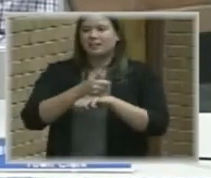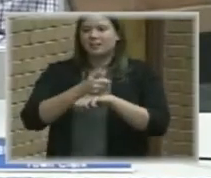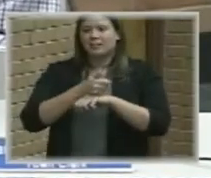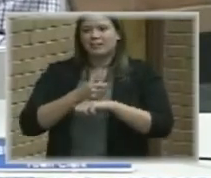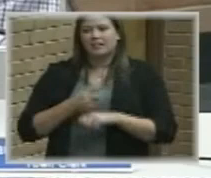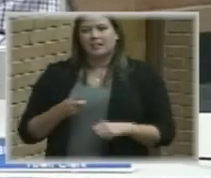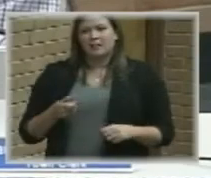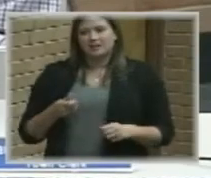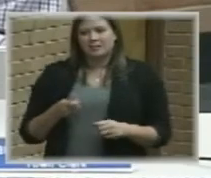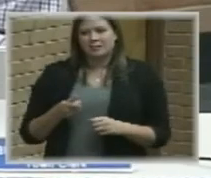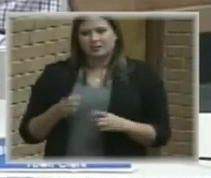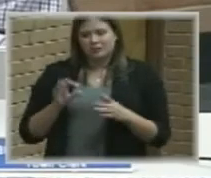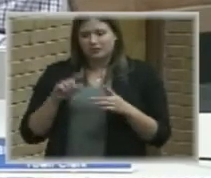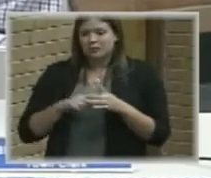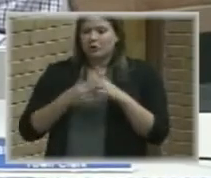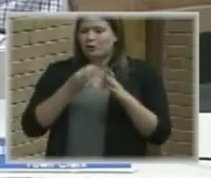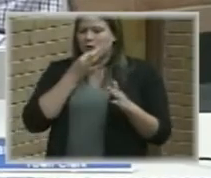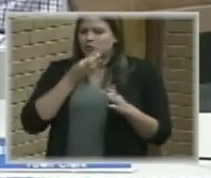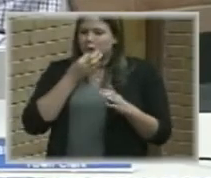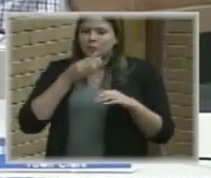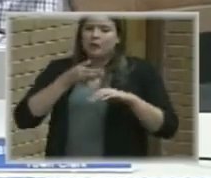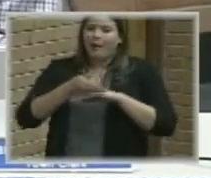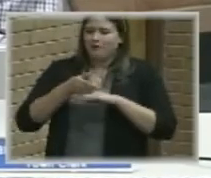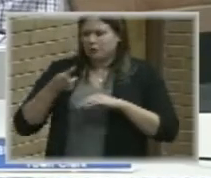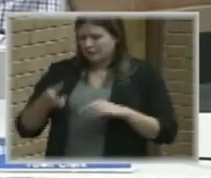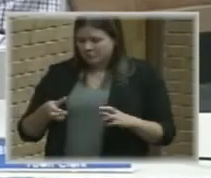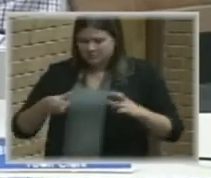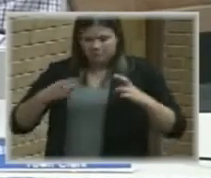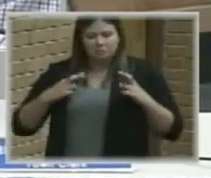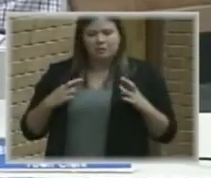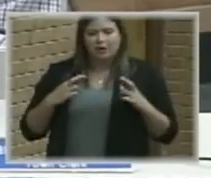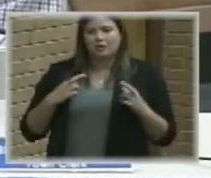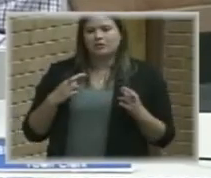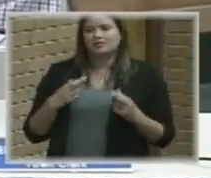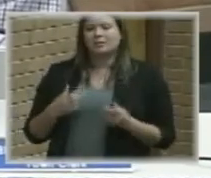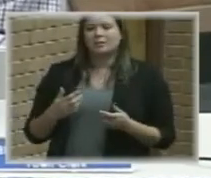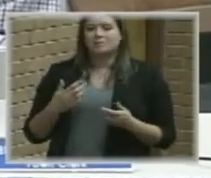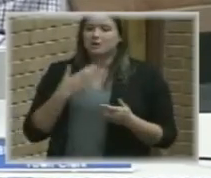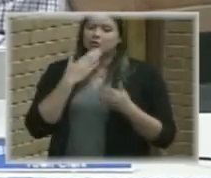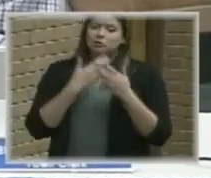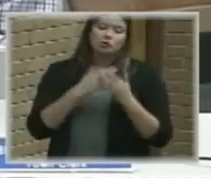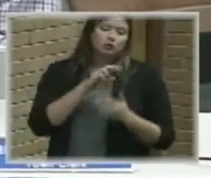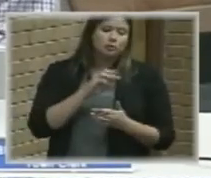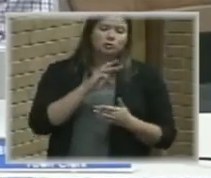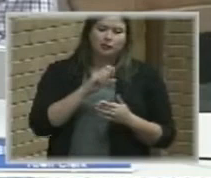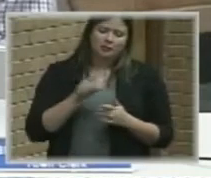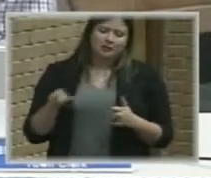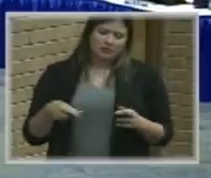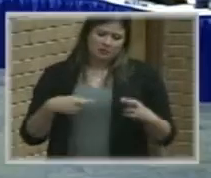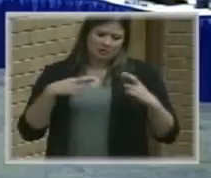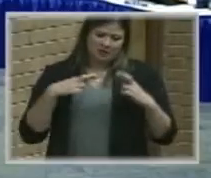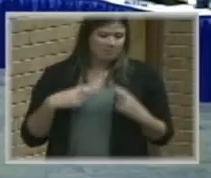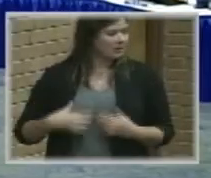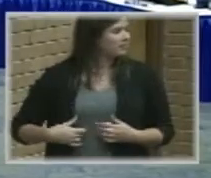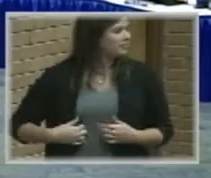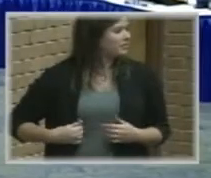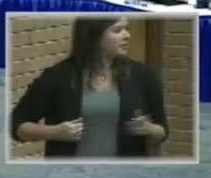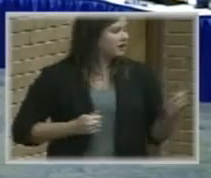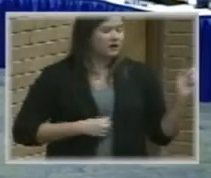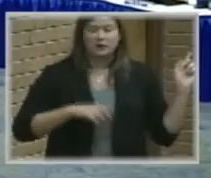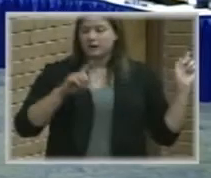departs. So I think it's good news. It's good news overall for them. Well, Dave is a Renaissance